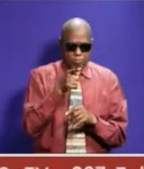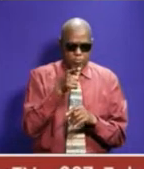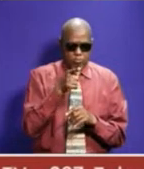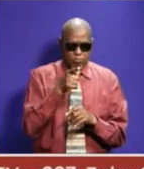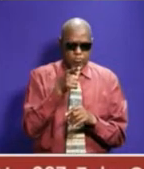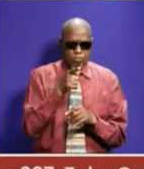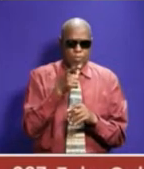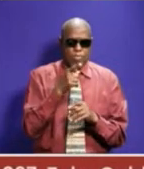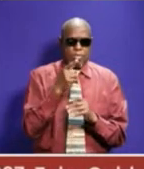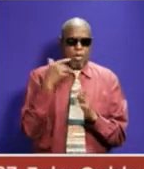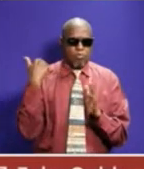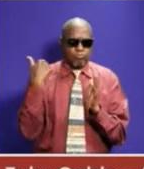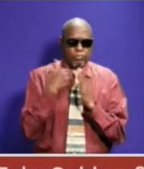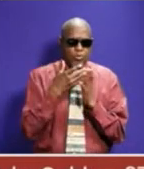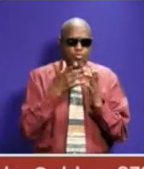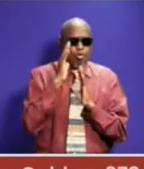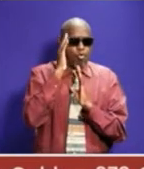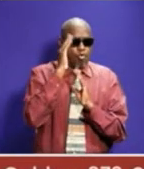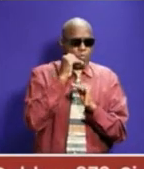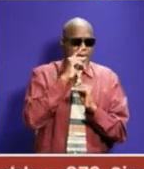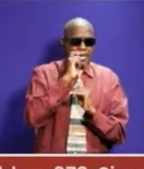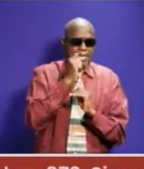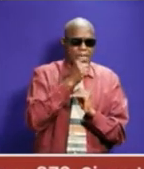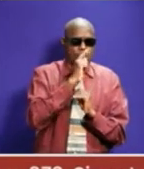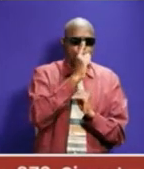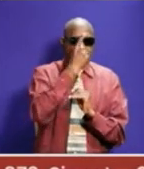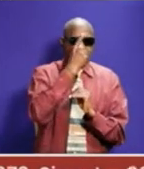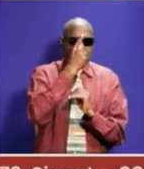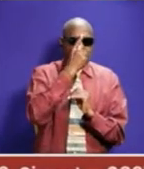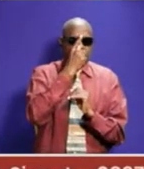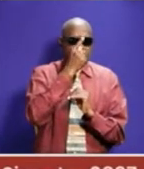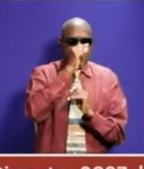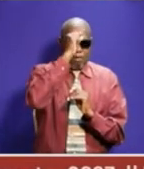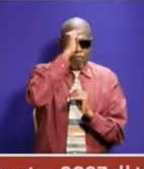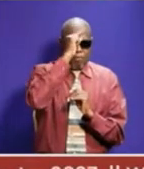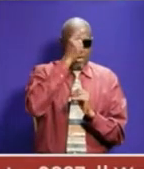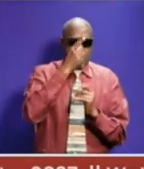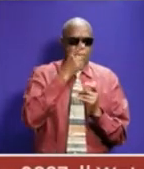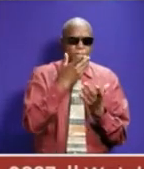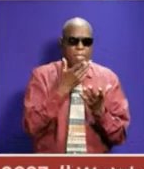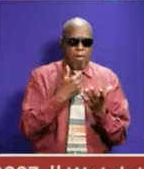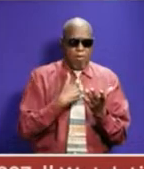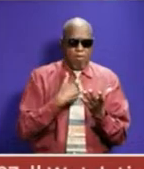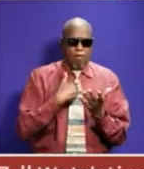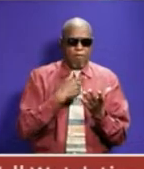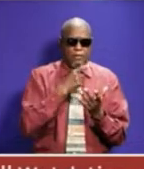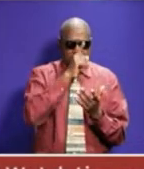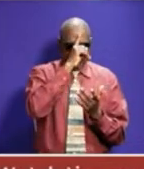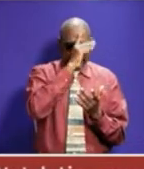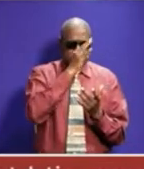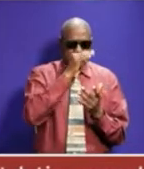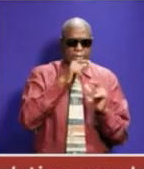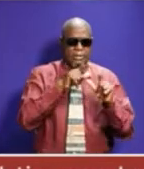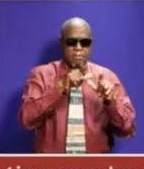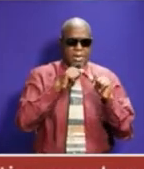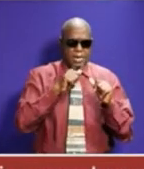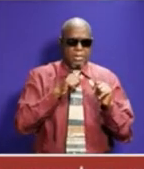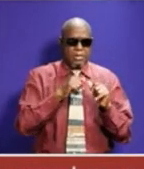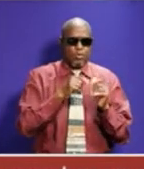Kenya Kwanza regime would have taken seriously the demands by the